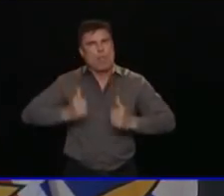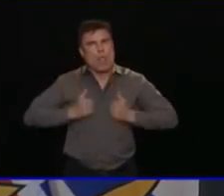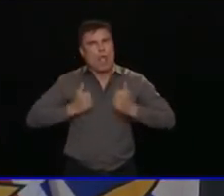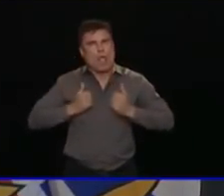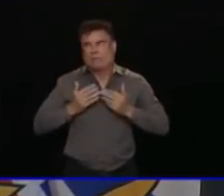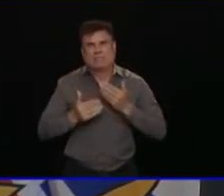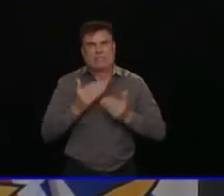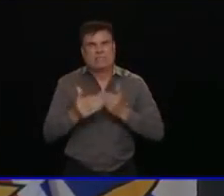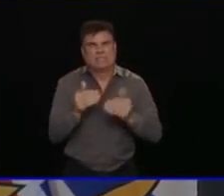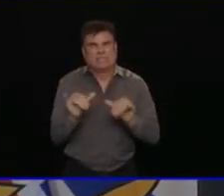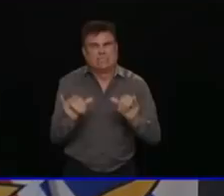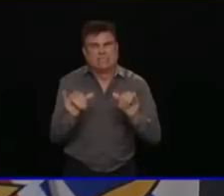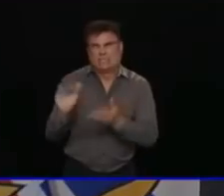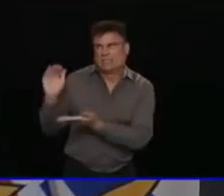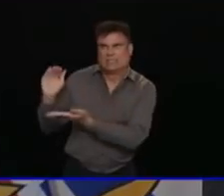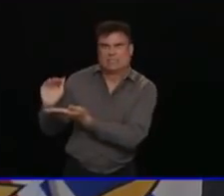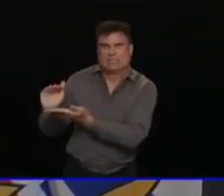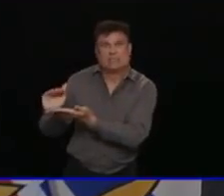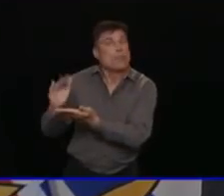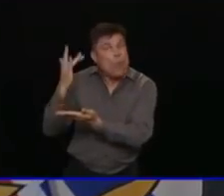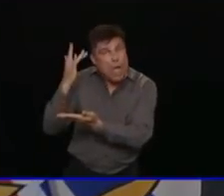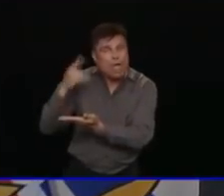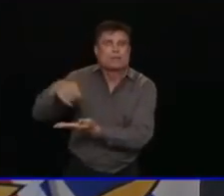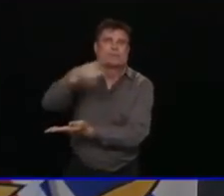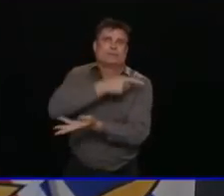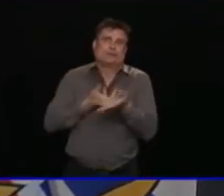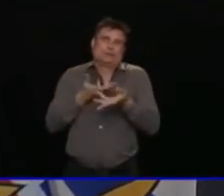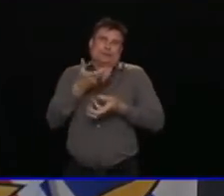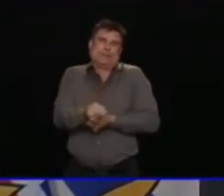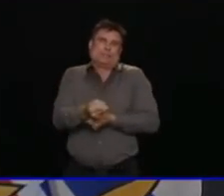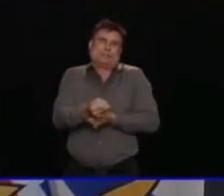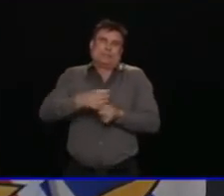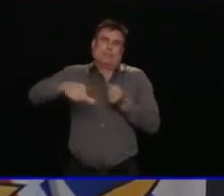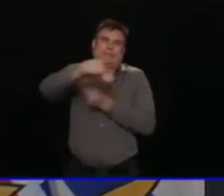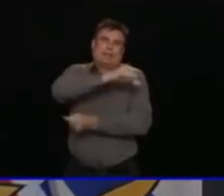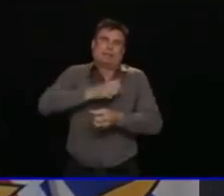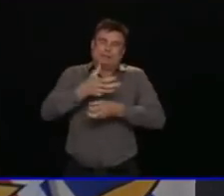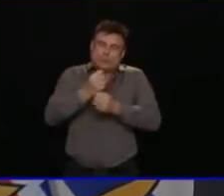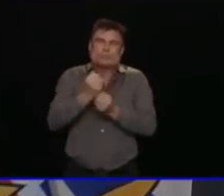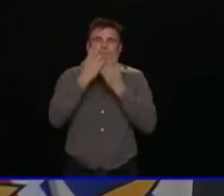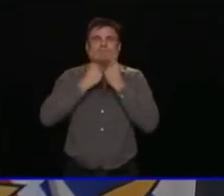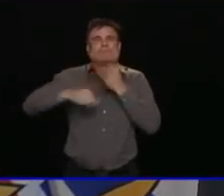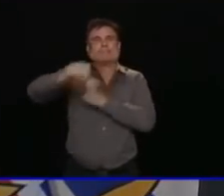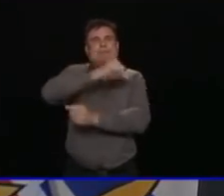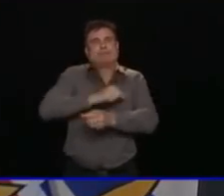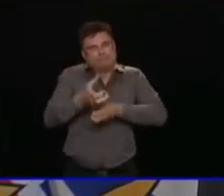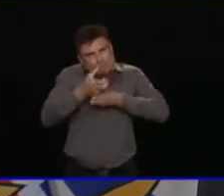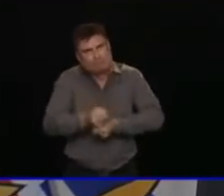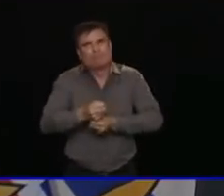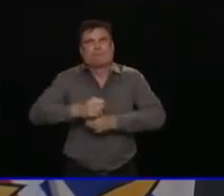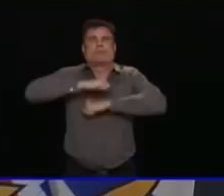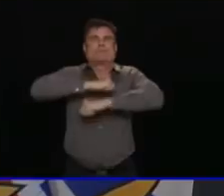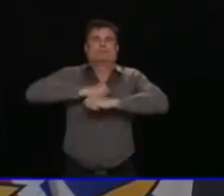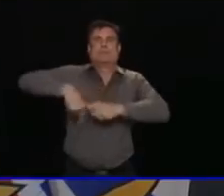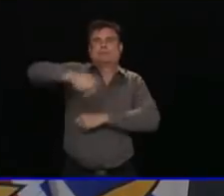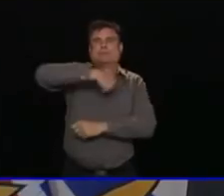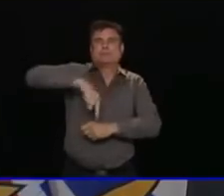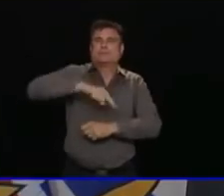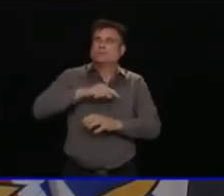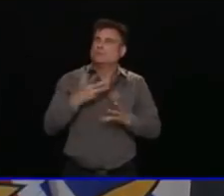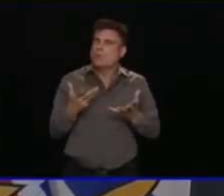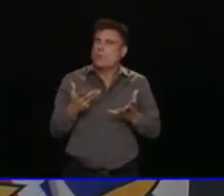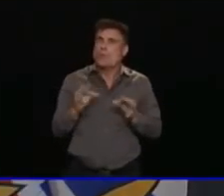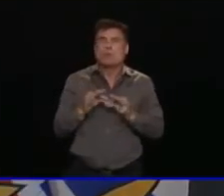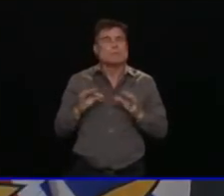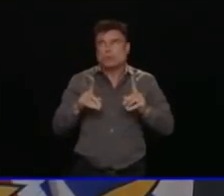do what's working. It is as important now as it ever was. Physical distancing saved lives. It's the